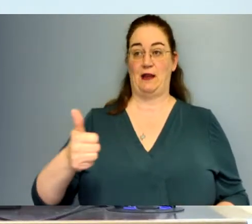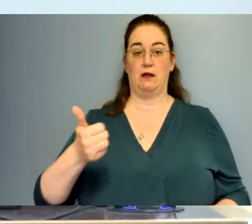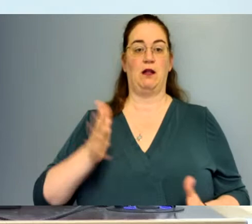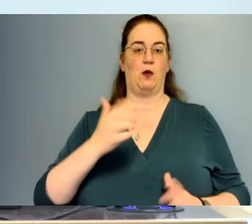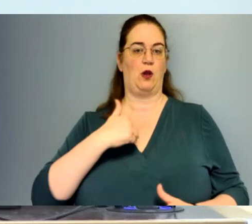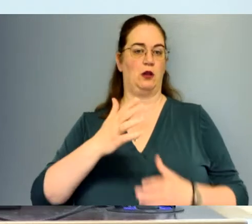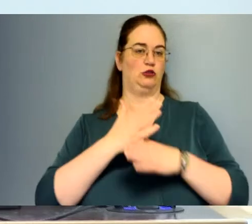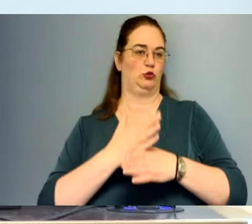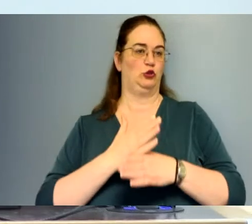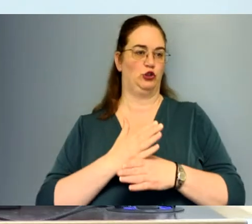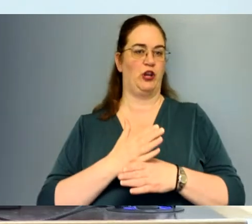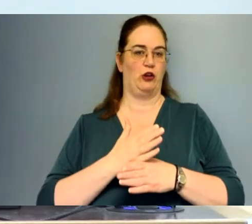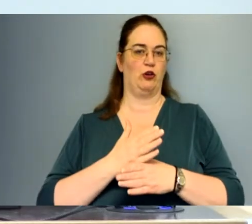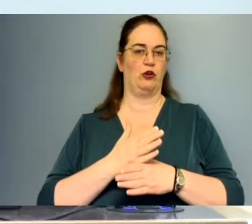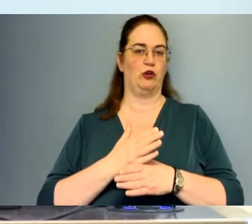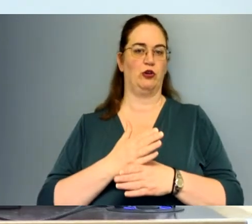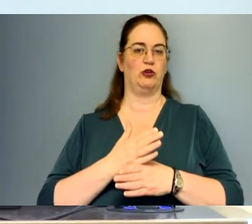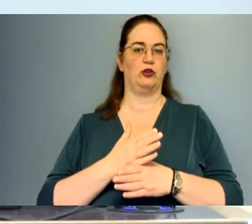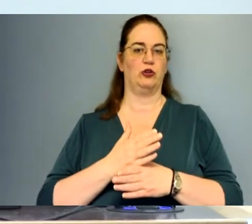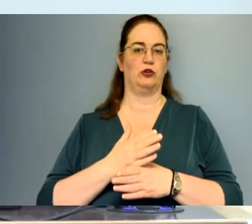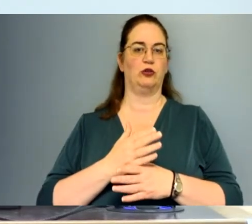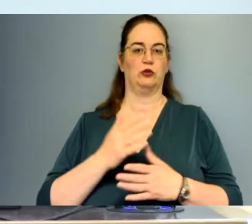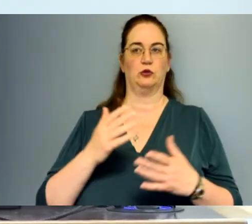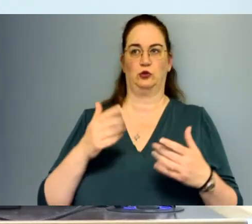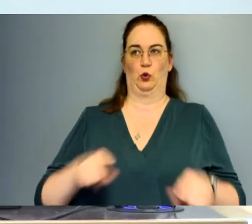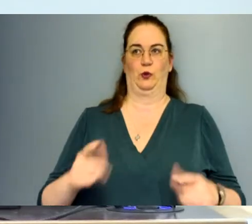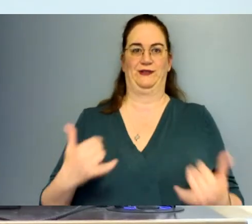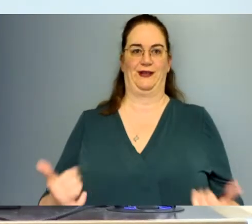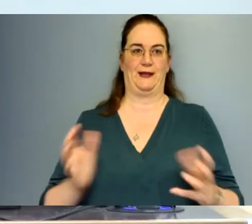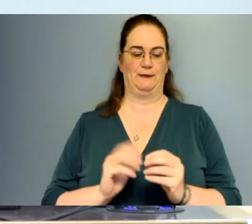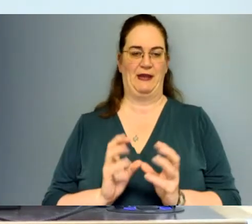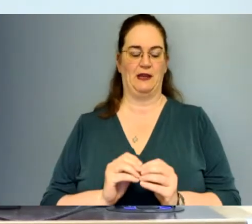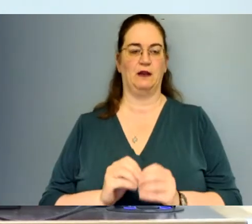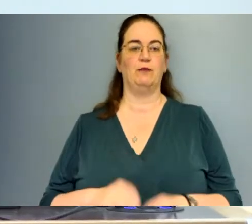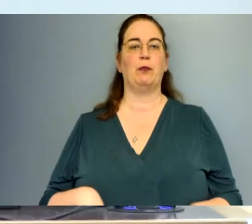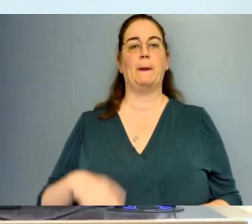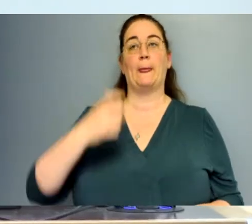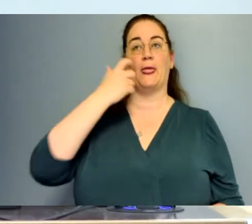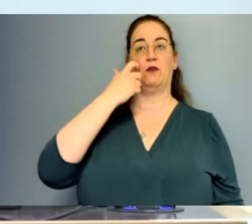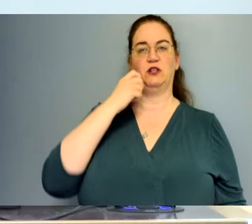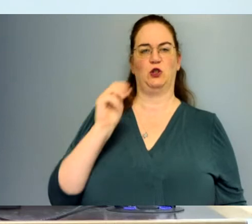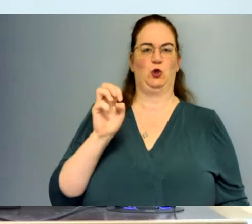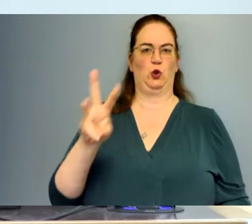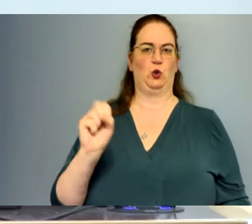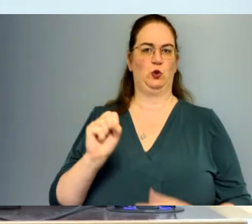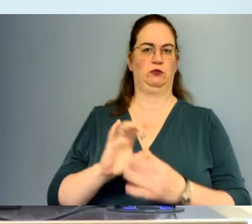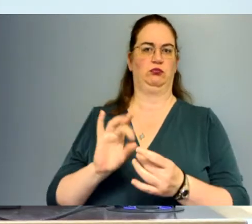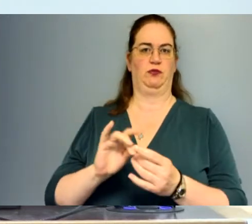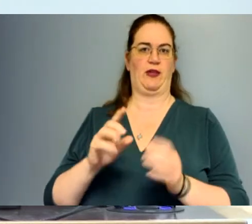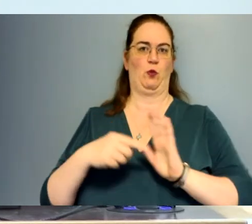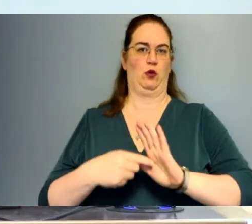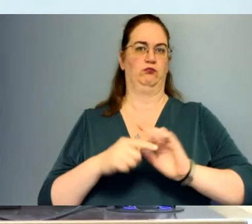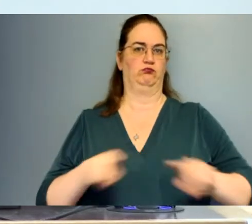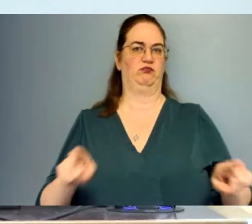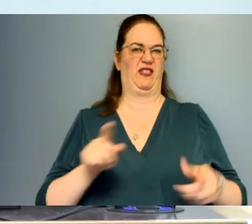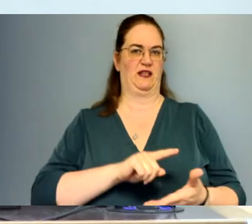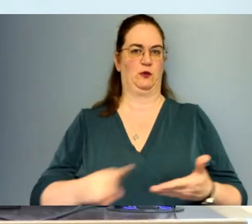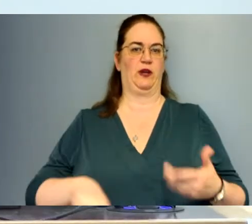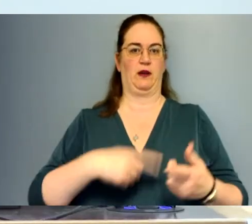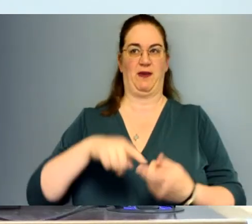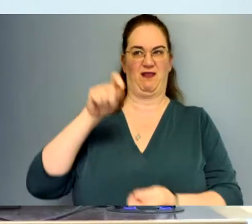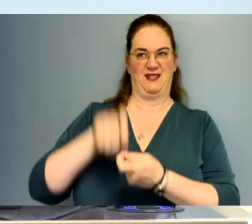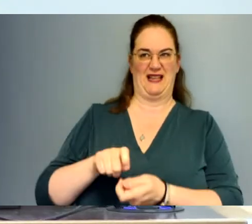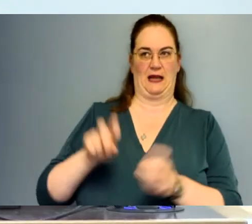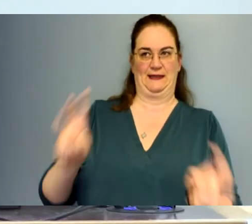to share at today's meeting a recent news segment that's airing this week about exactly